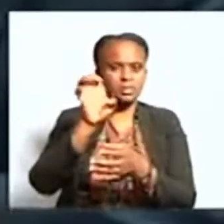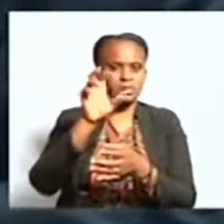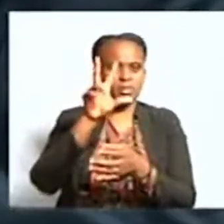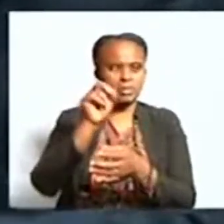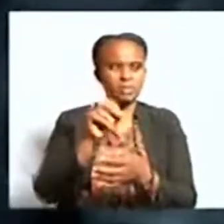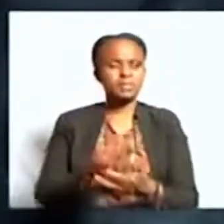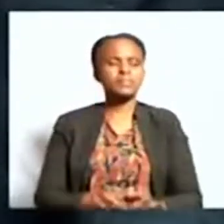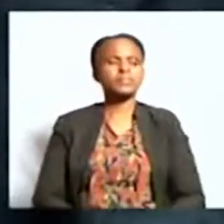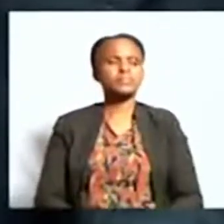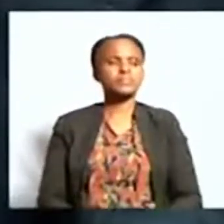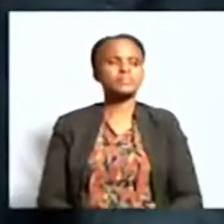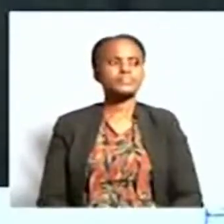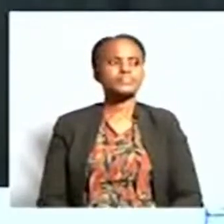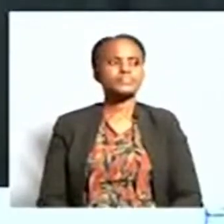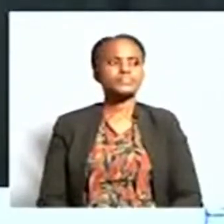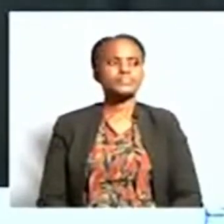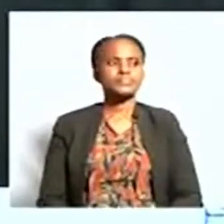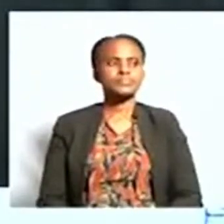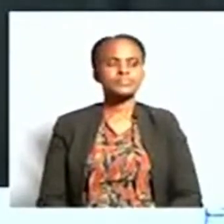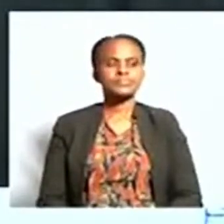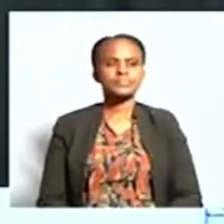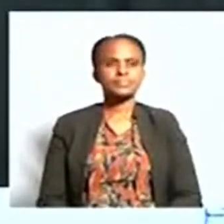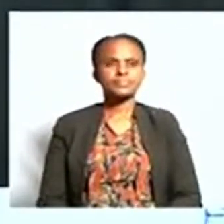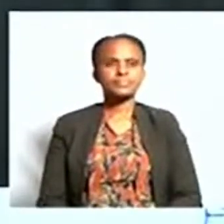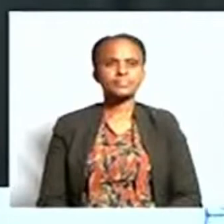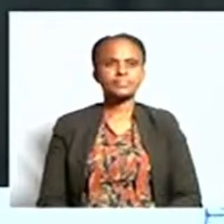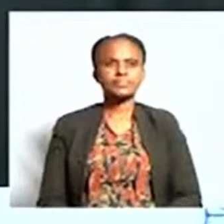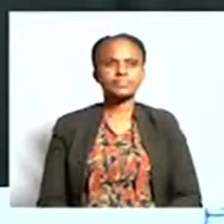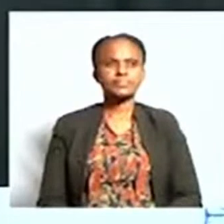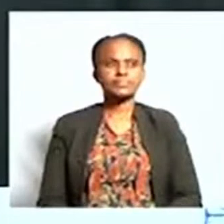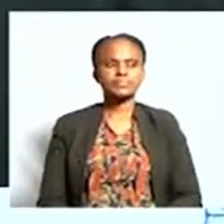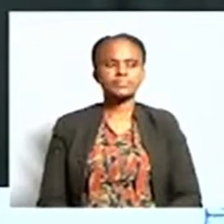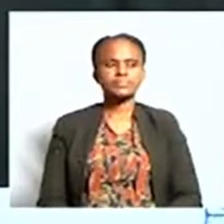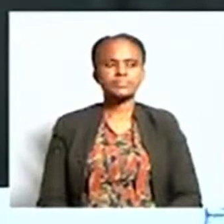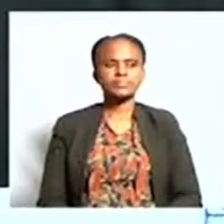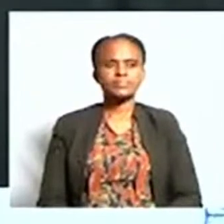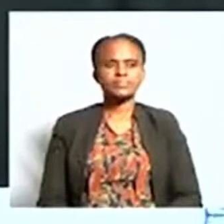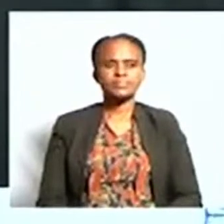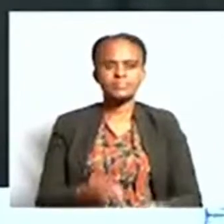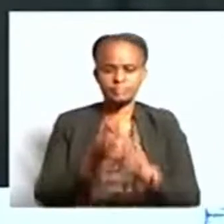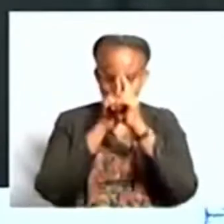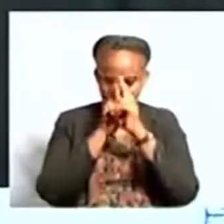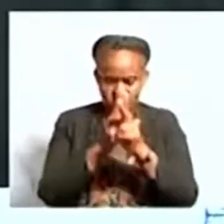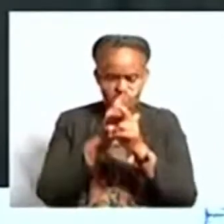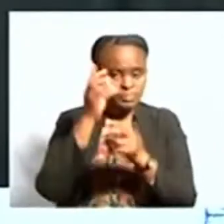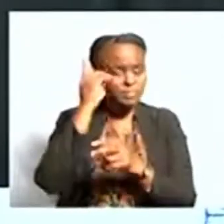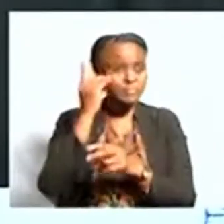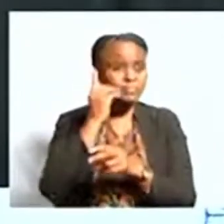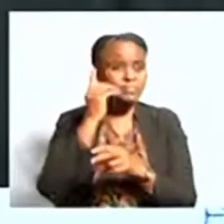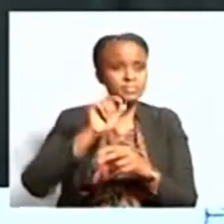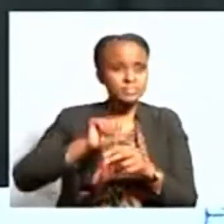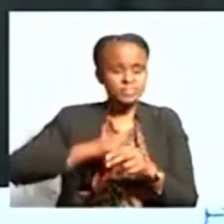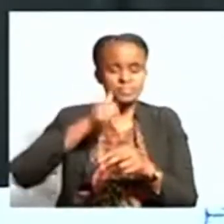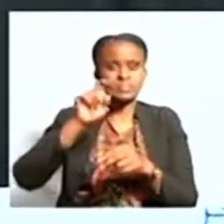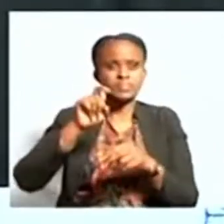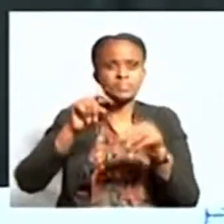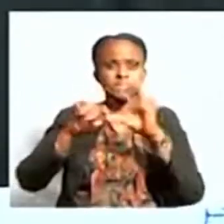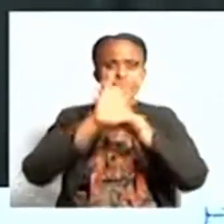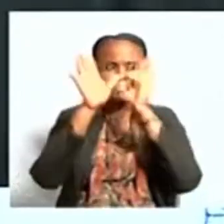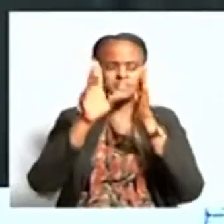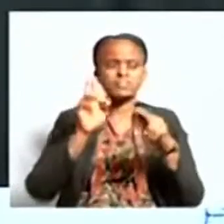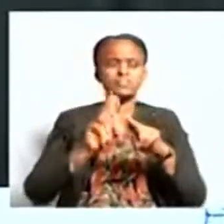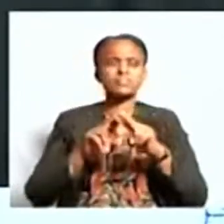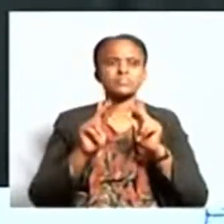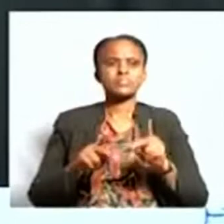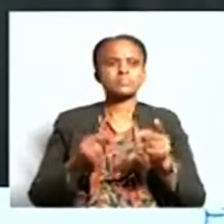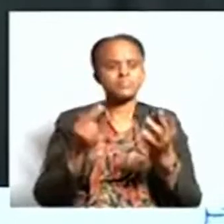Honorable Daka, you have a follow-up question? There's a follow-up question from Honorable Daka. Thank you, Madam Chairperson. I think we need clarity, Madam Chairperson,